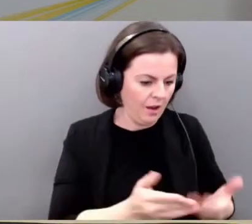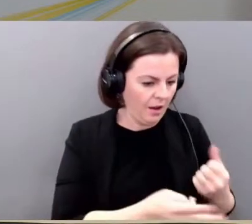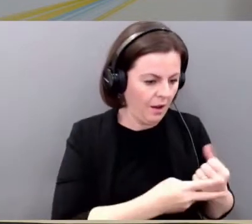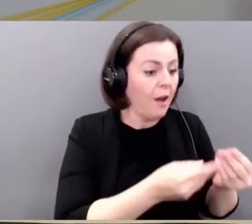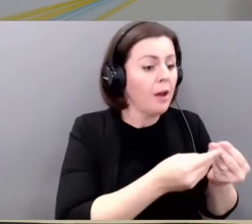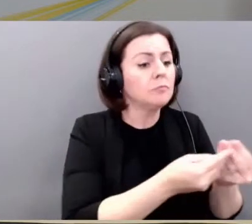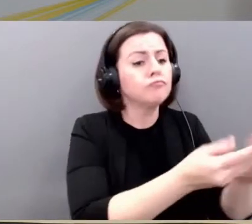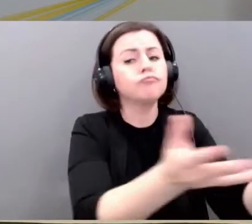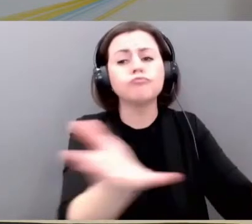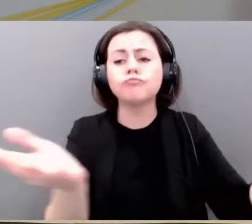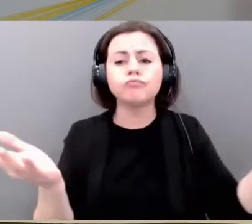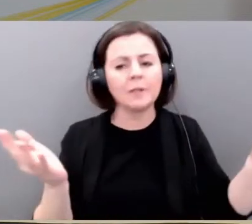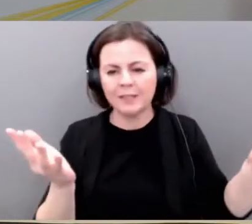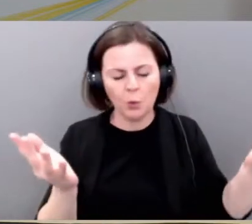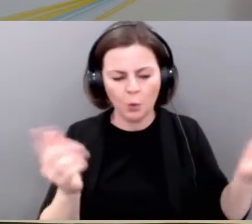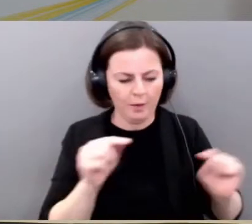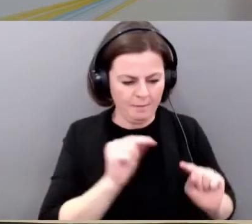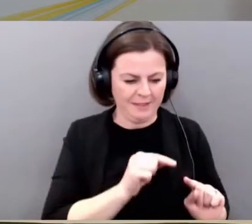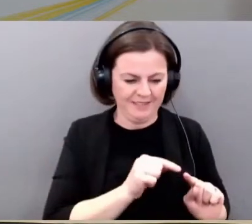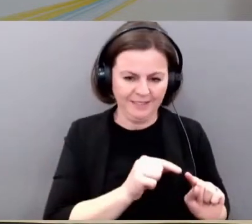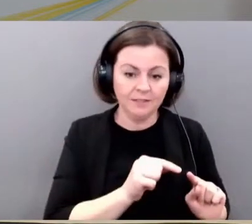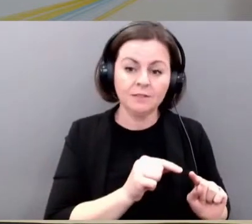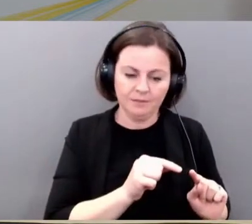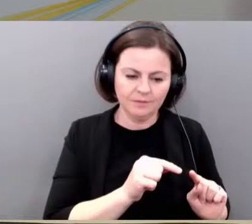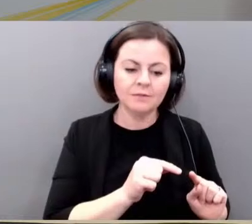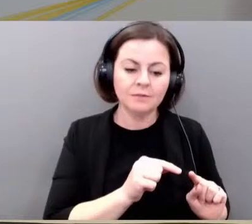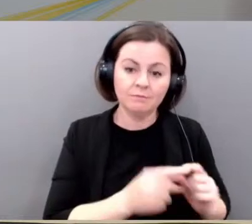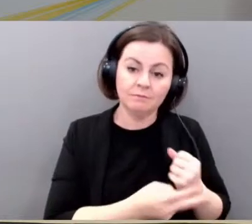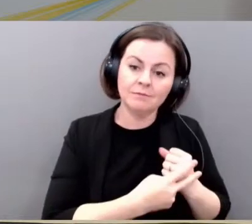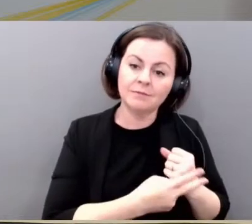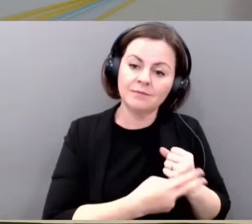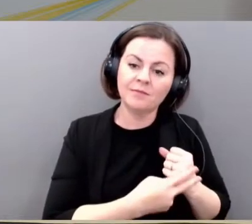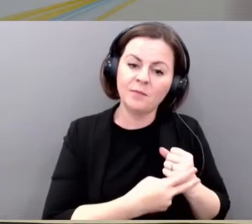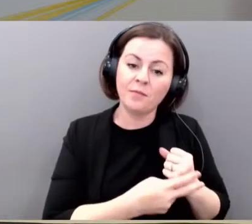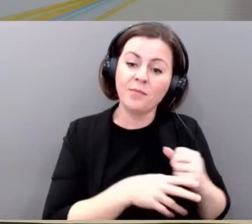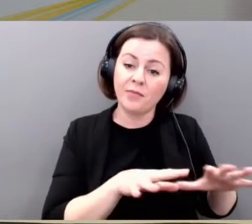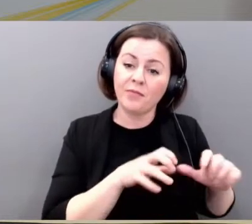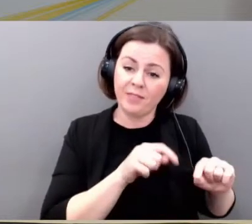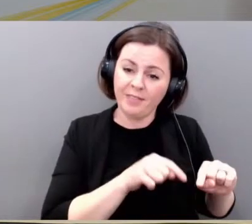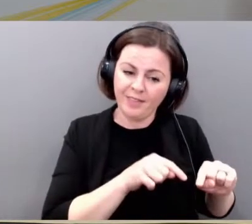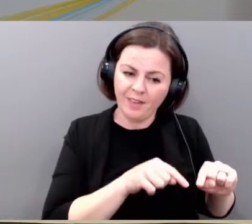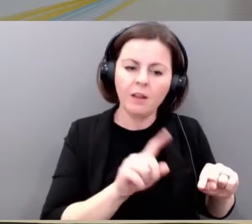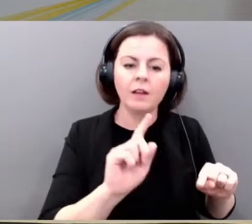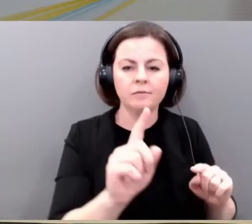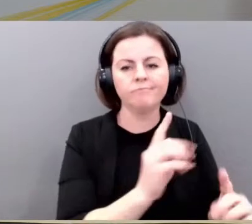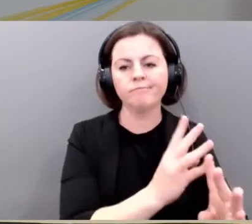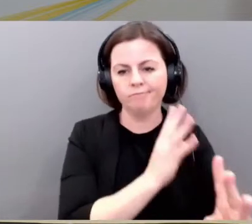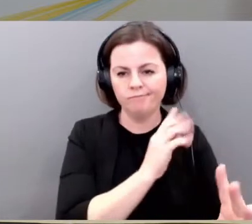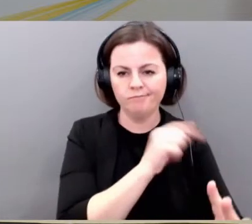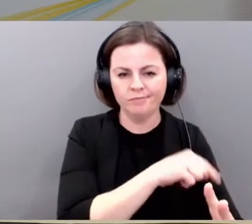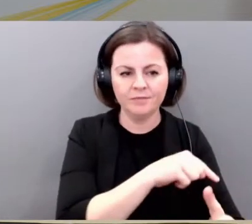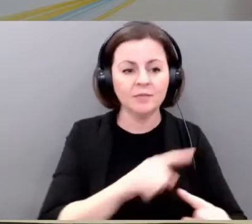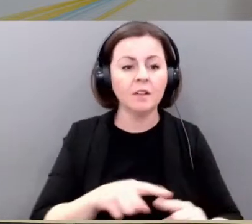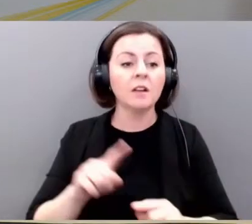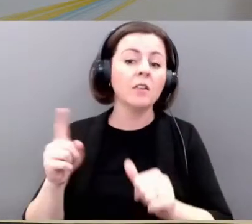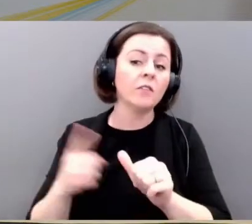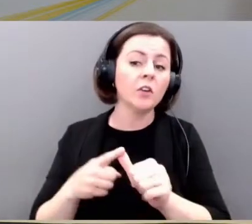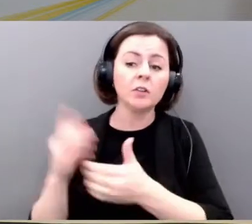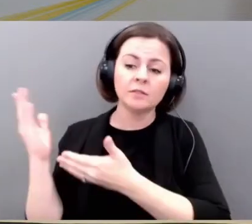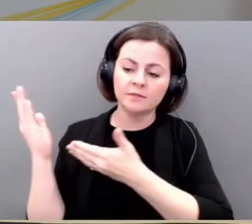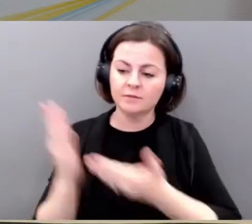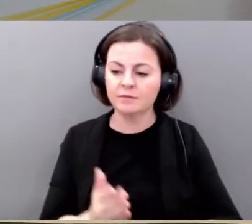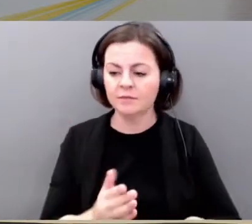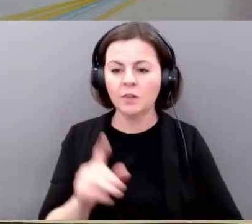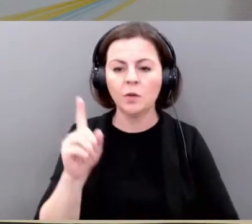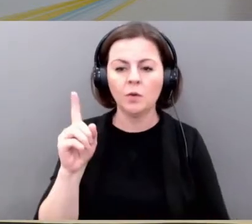dropped off. So we will be receiving an initial shipment of 1,950 doses of the Pfizer vaccine